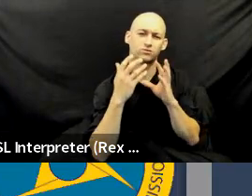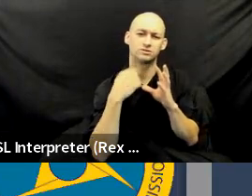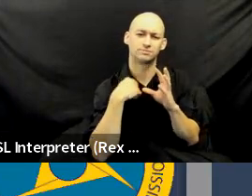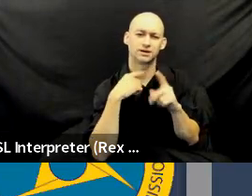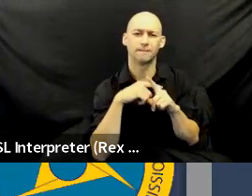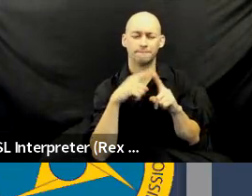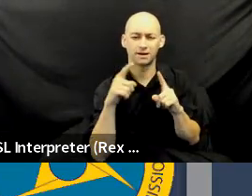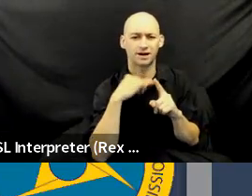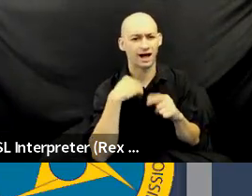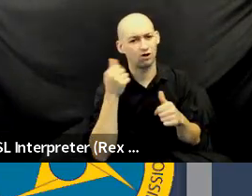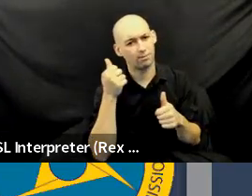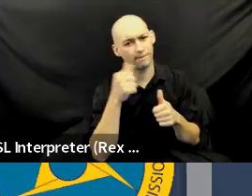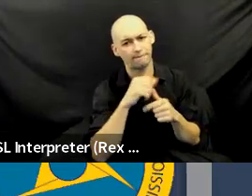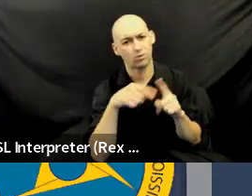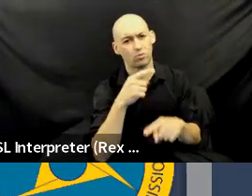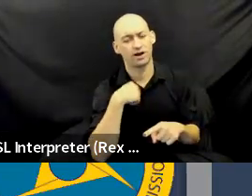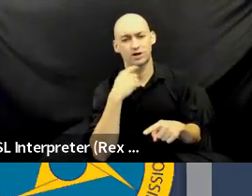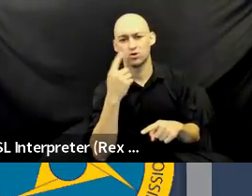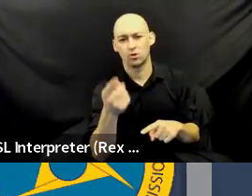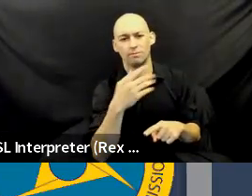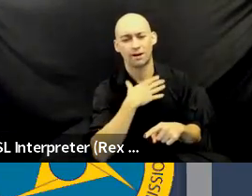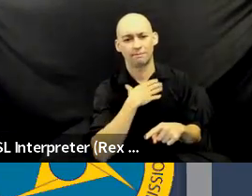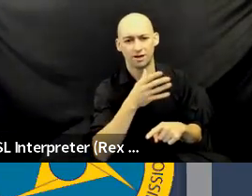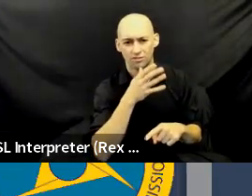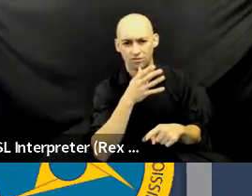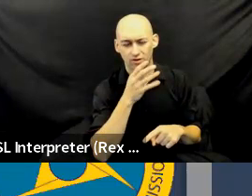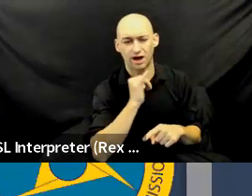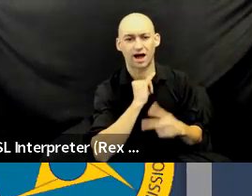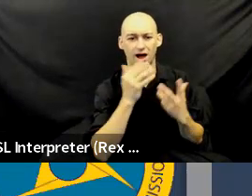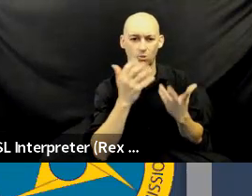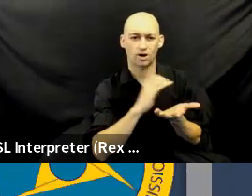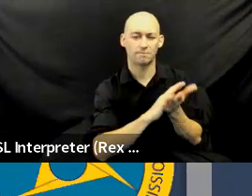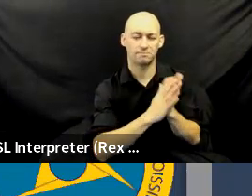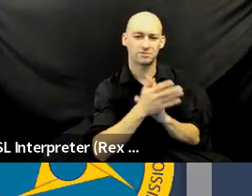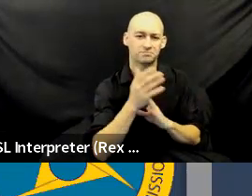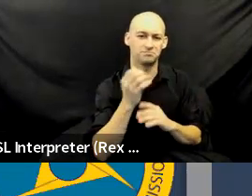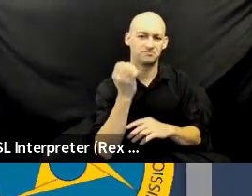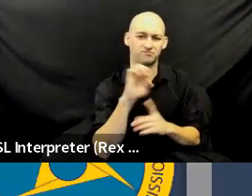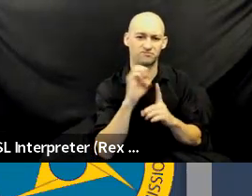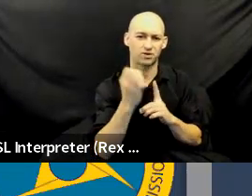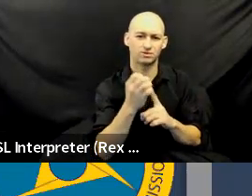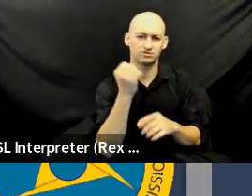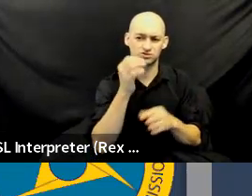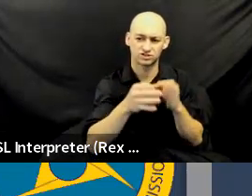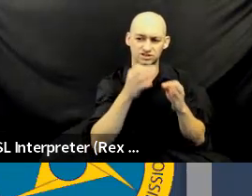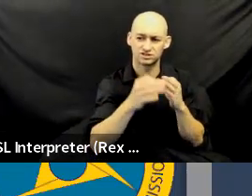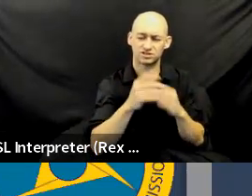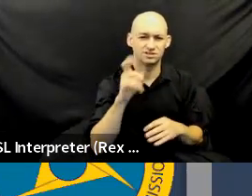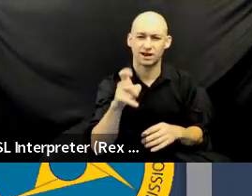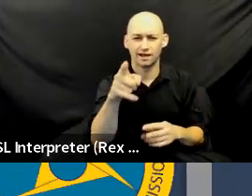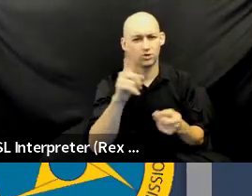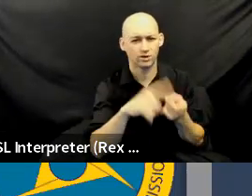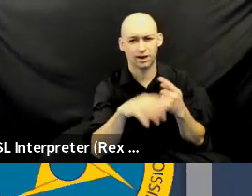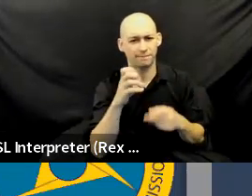it's like, I remember when I told my mother that I wanted to be in environmental justice, and she said, couldn't you just be a doctor, or couldn't you just go